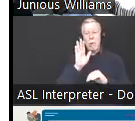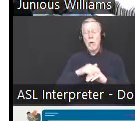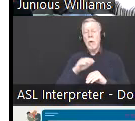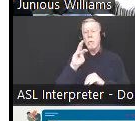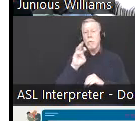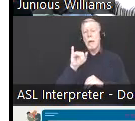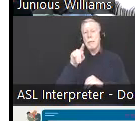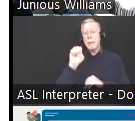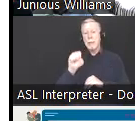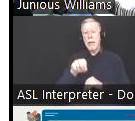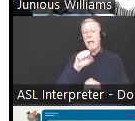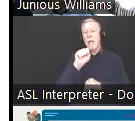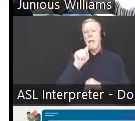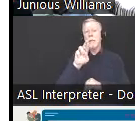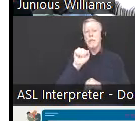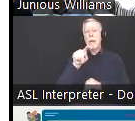strategies.org,